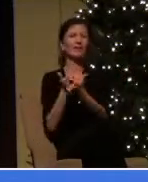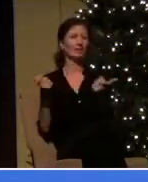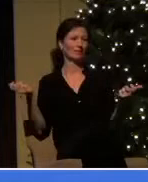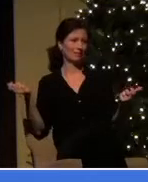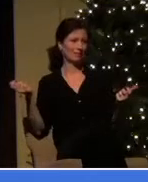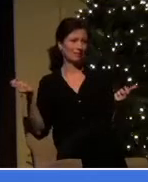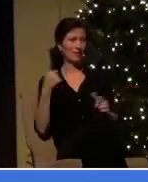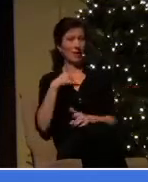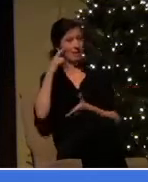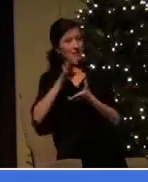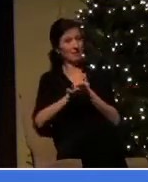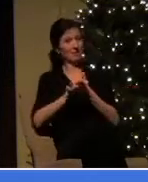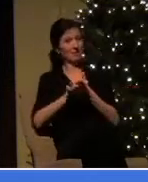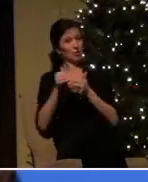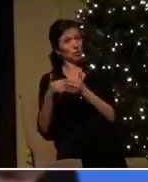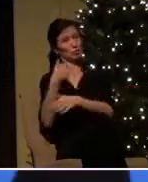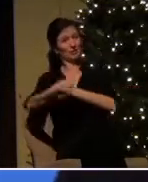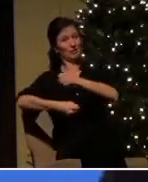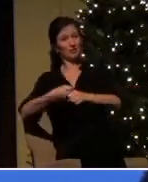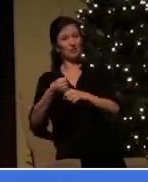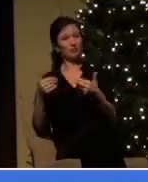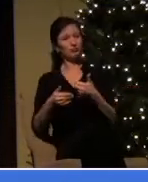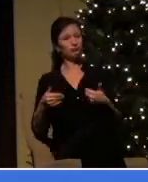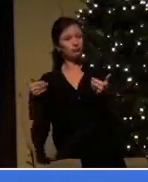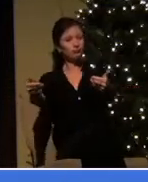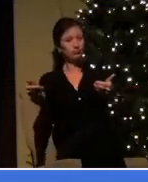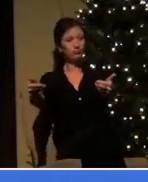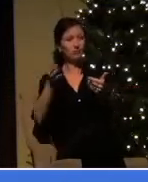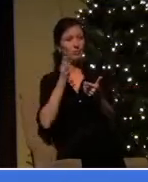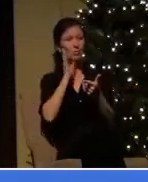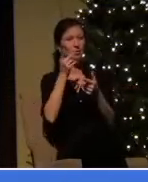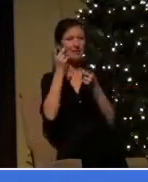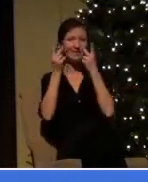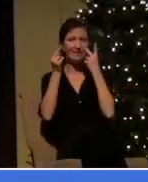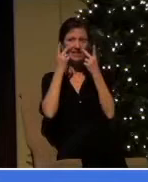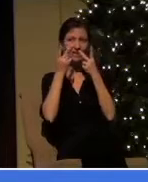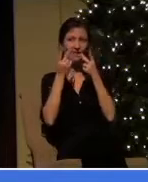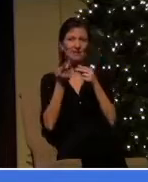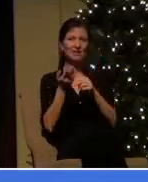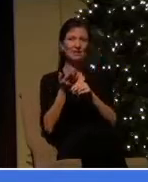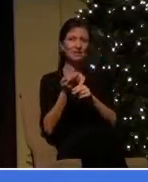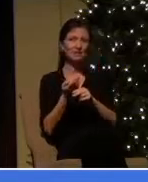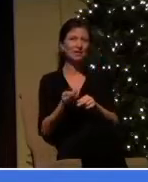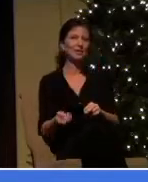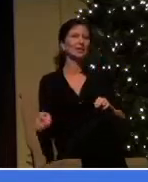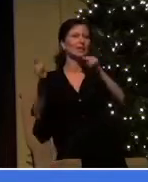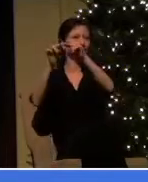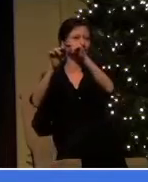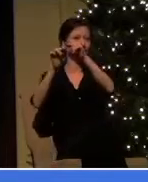to come, we're going to see increasing measures of the outpouring of God's Holy Spirit